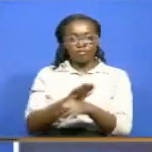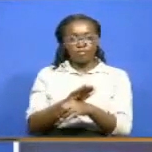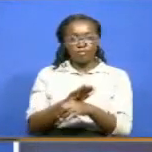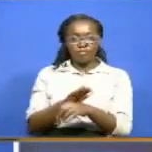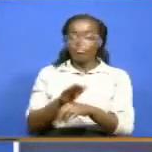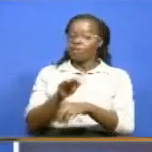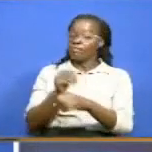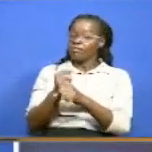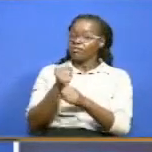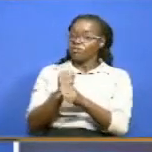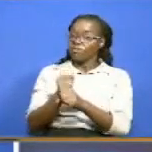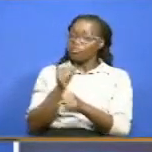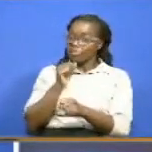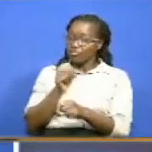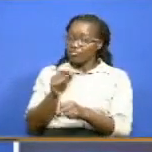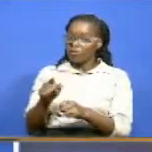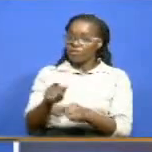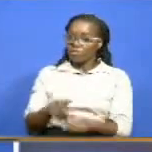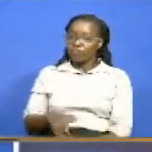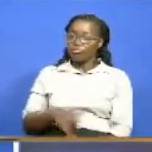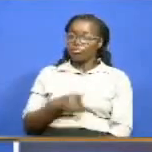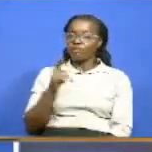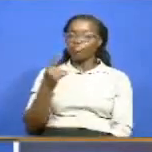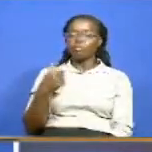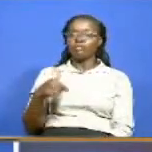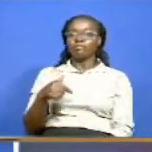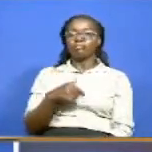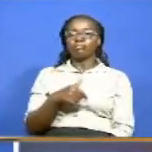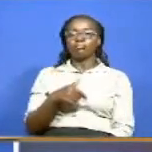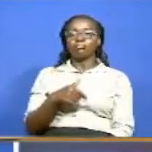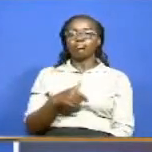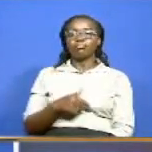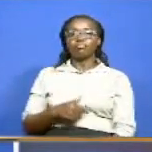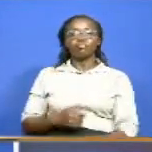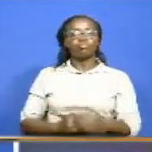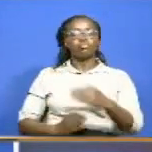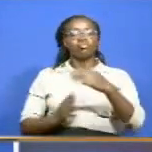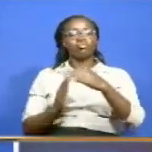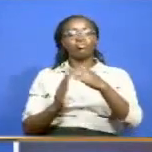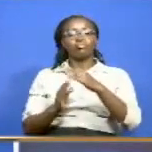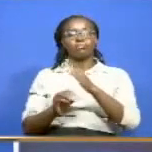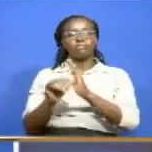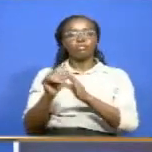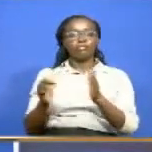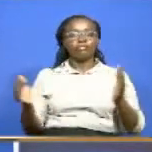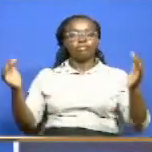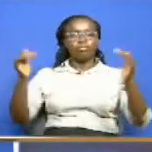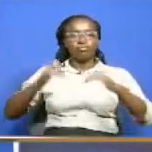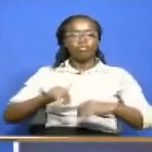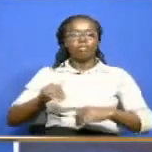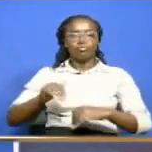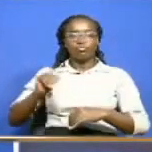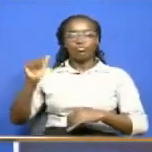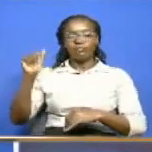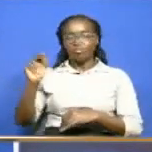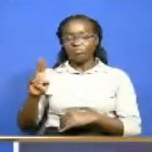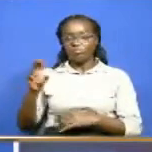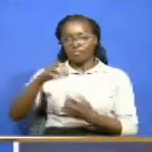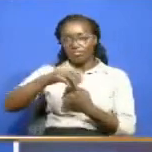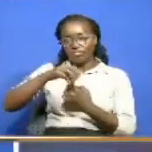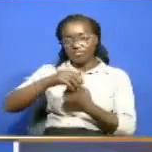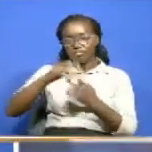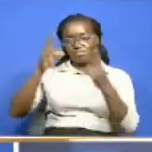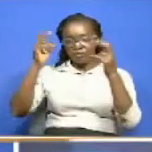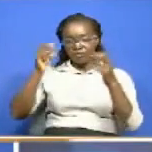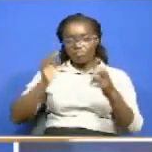cause. We feel we have one of us sitting at the hands of State Summit at the African Union who will champion the issues